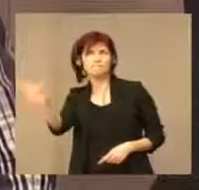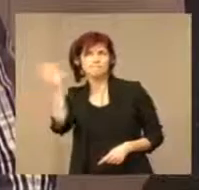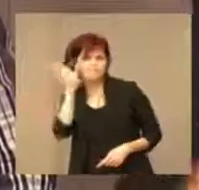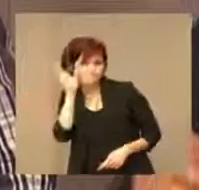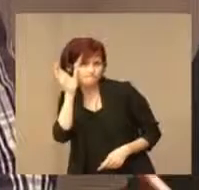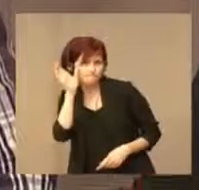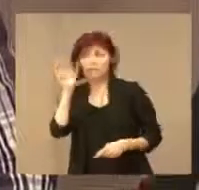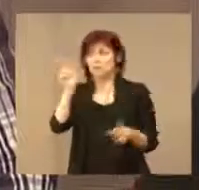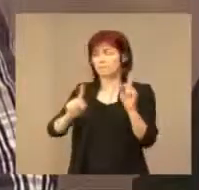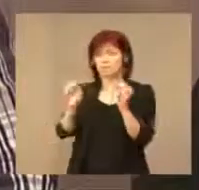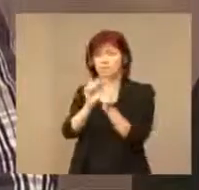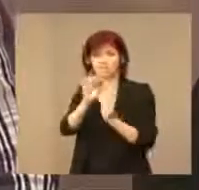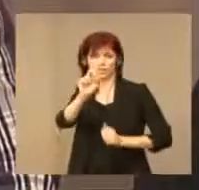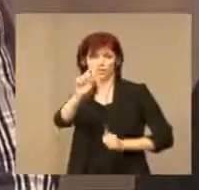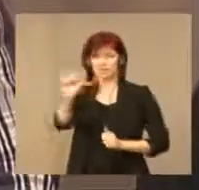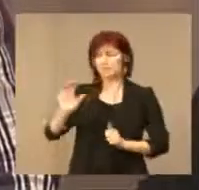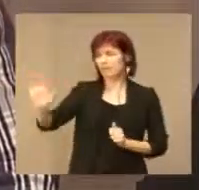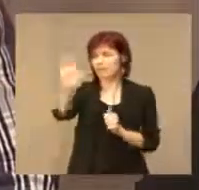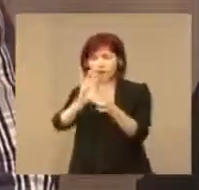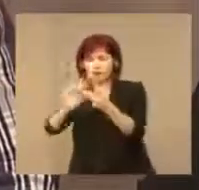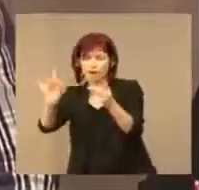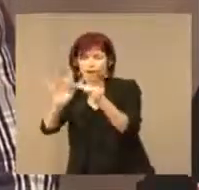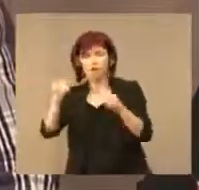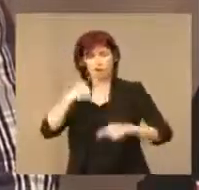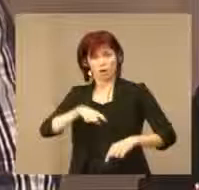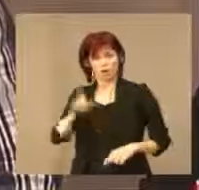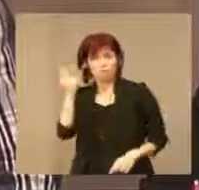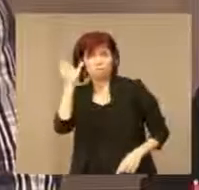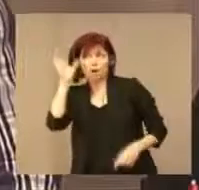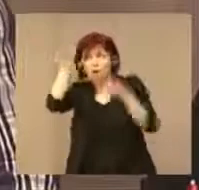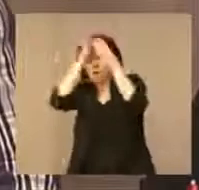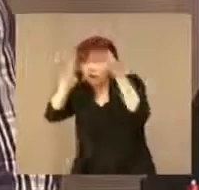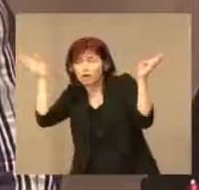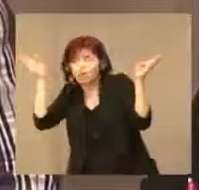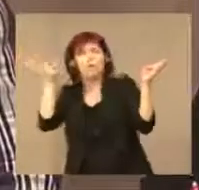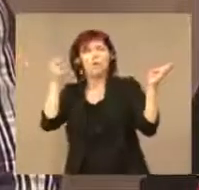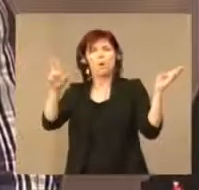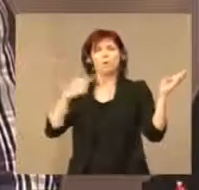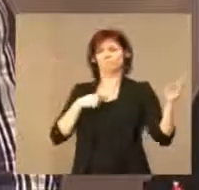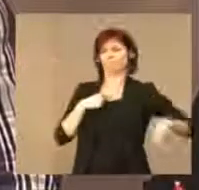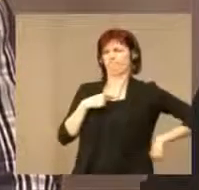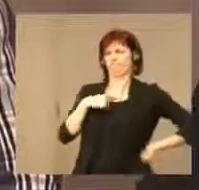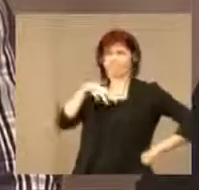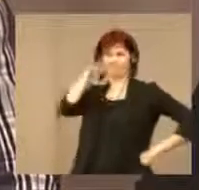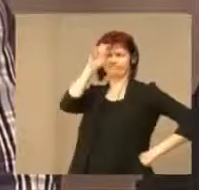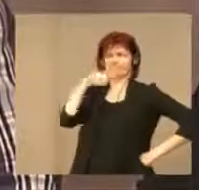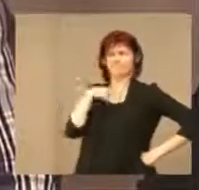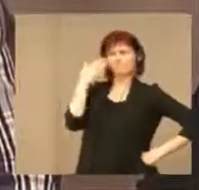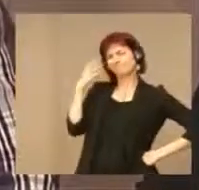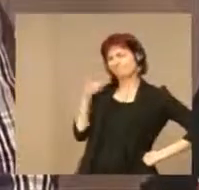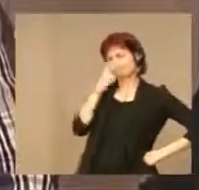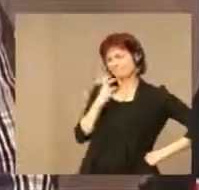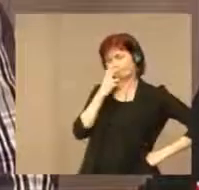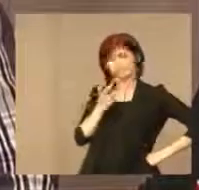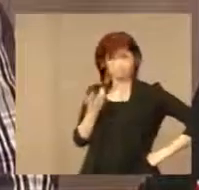people, or are we second guessing to what they need? I think we need to hear